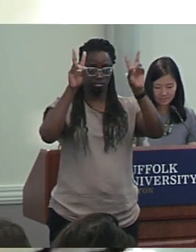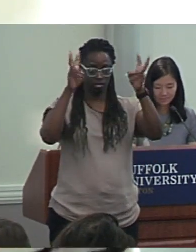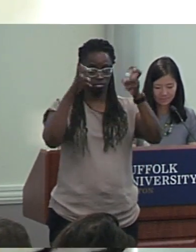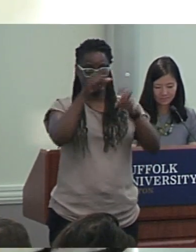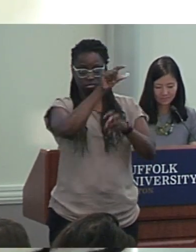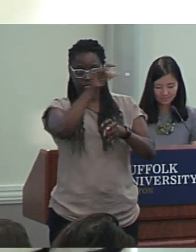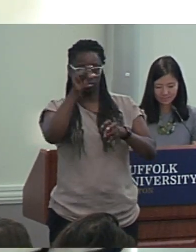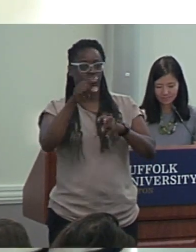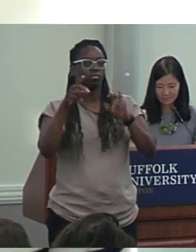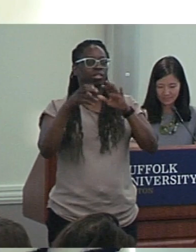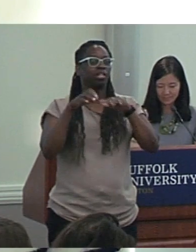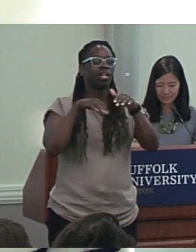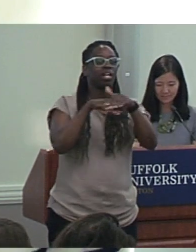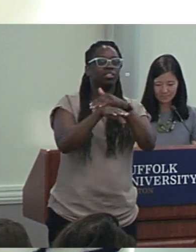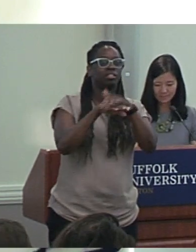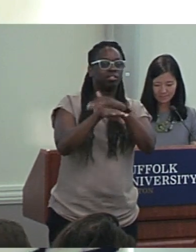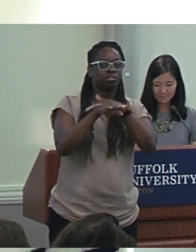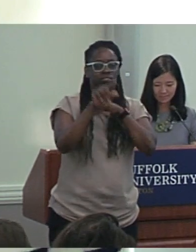at